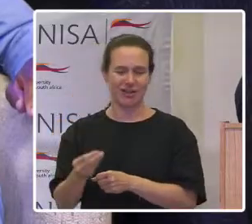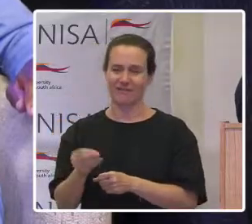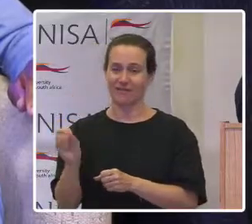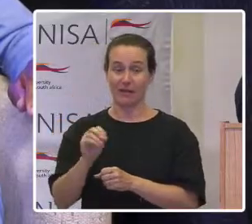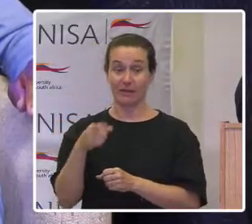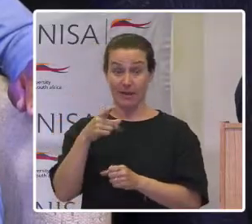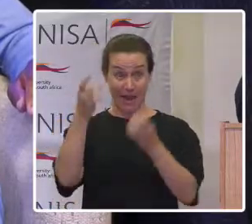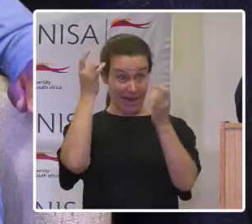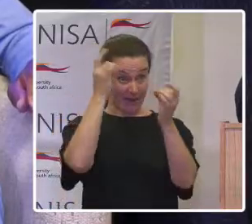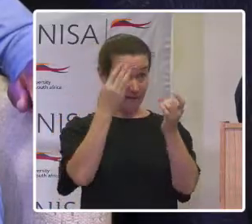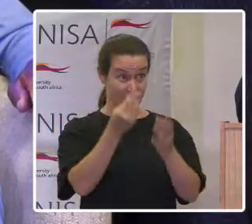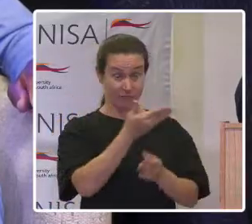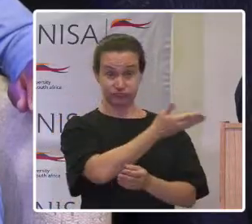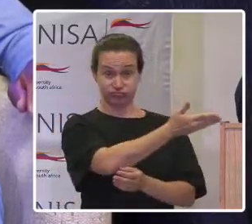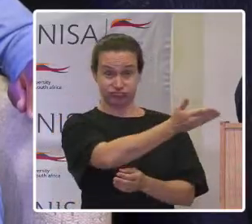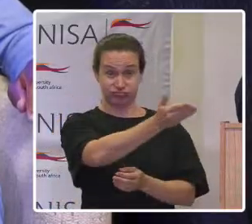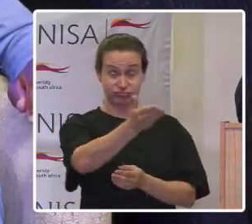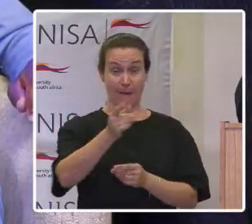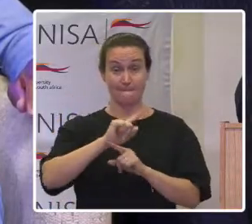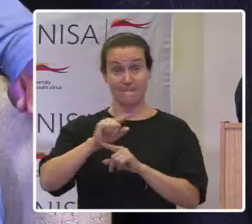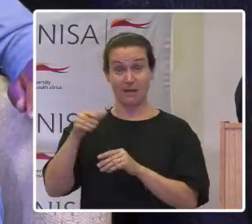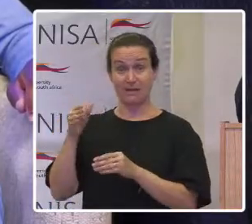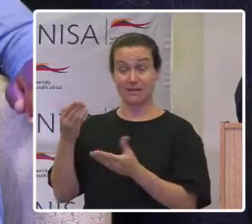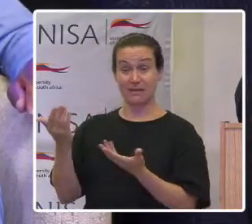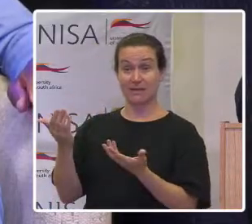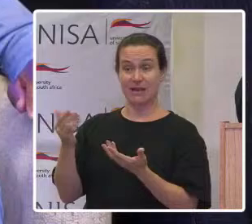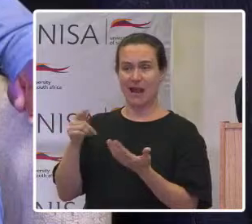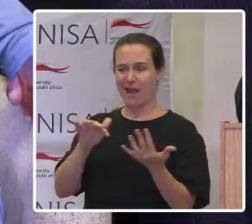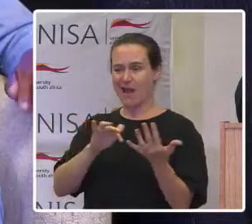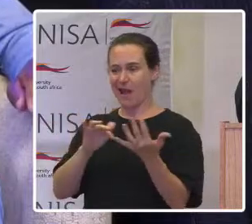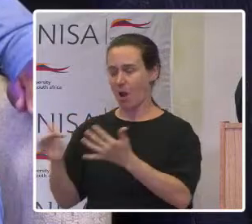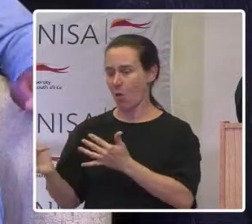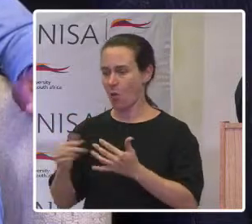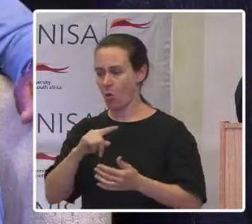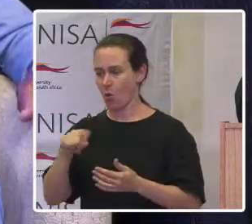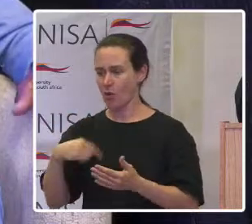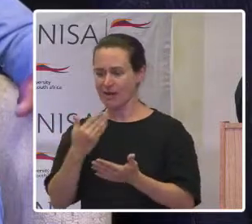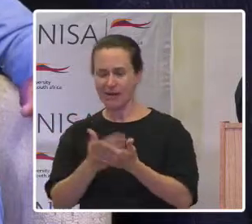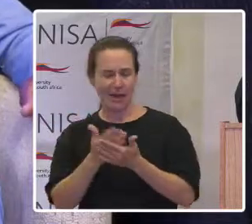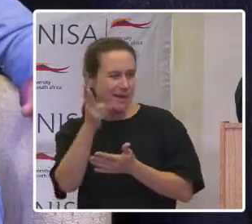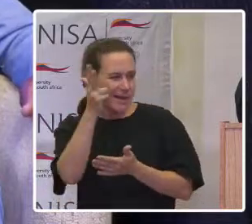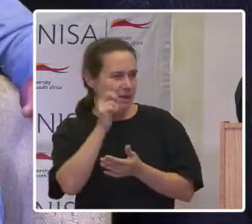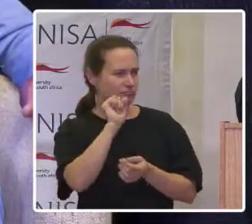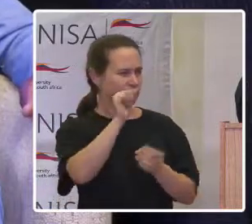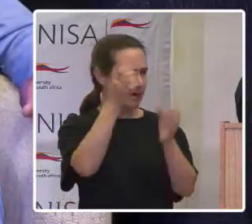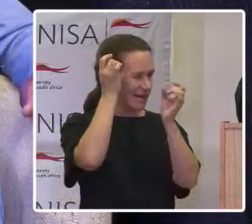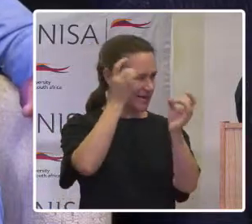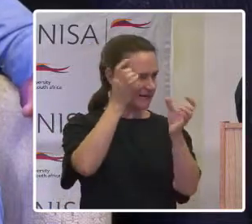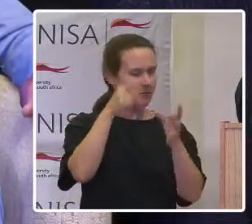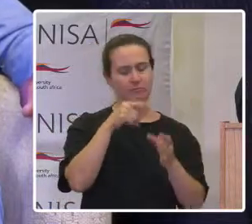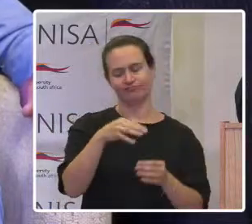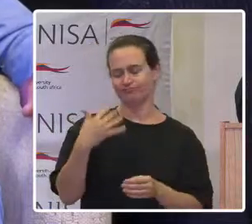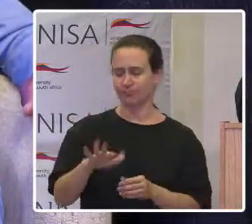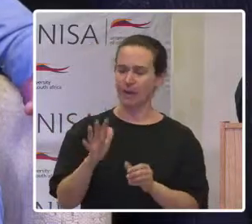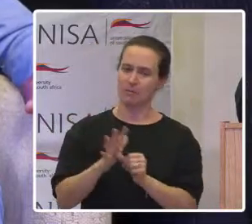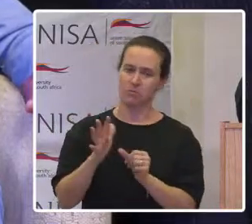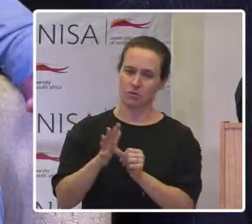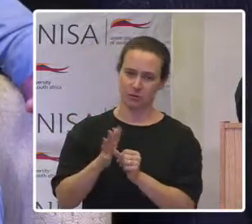is out there, but on how we consume the information is very important.